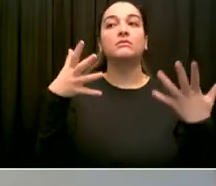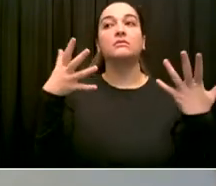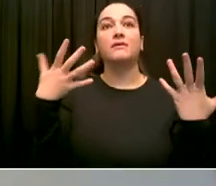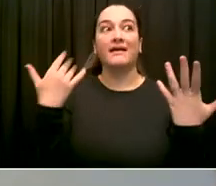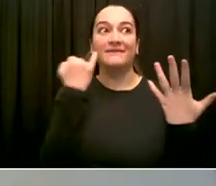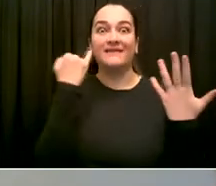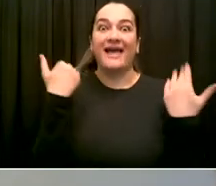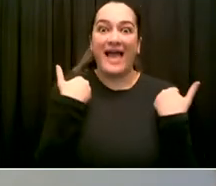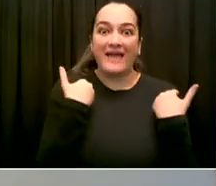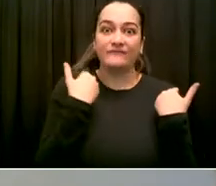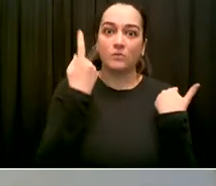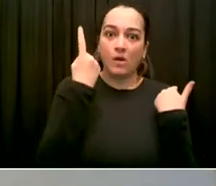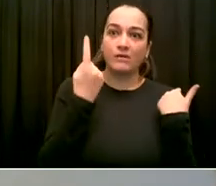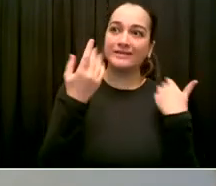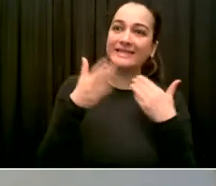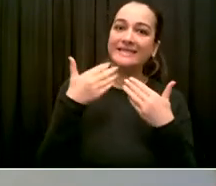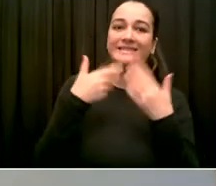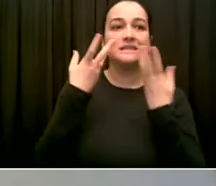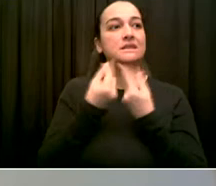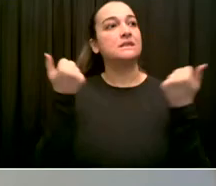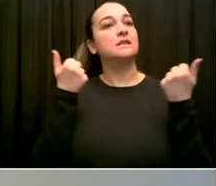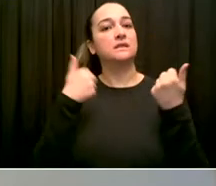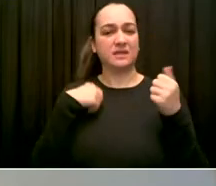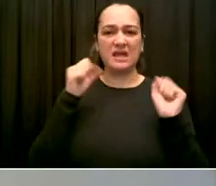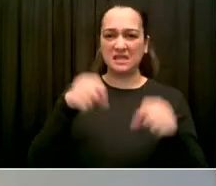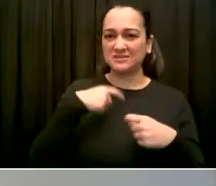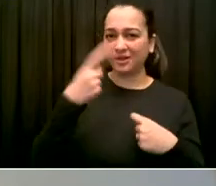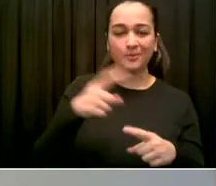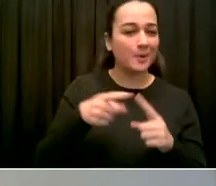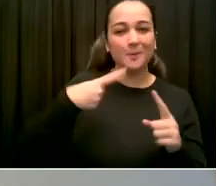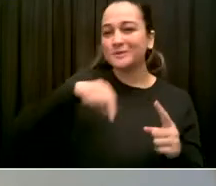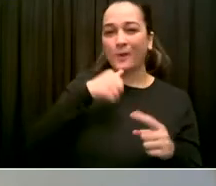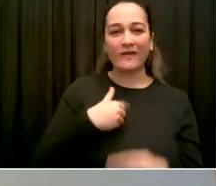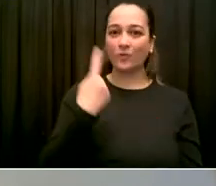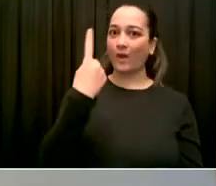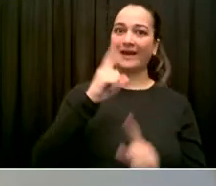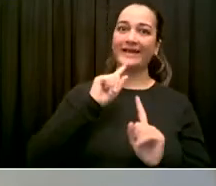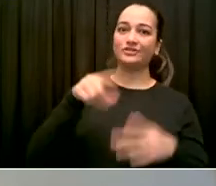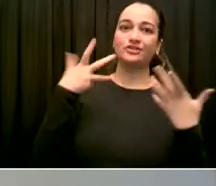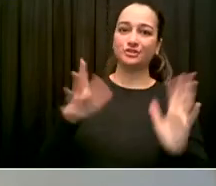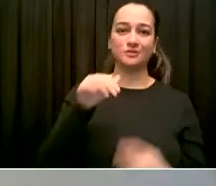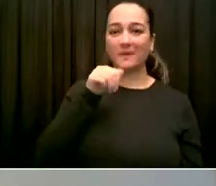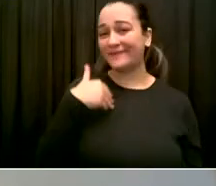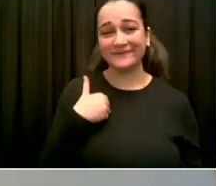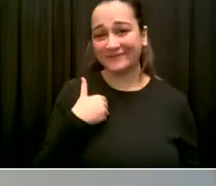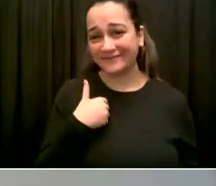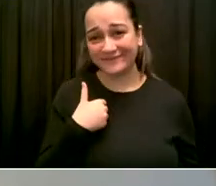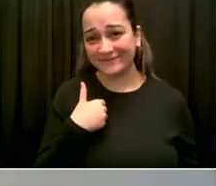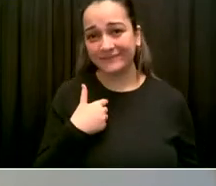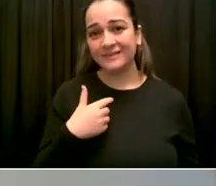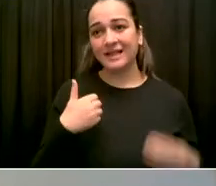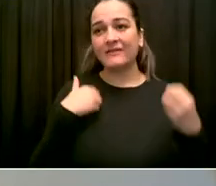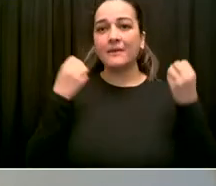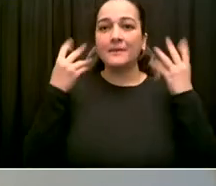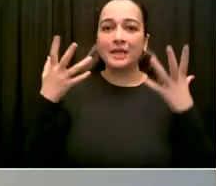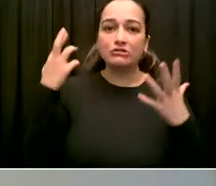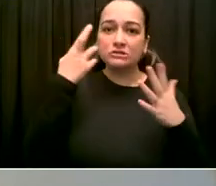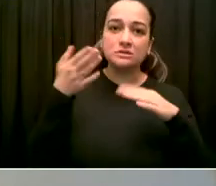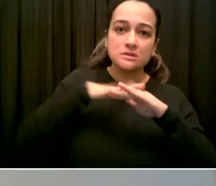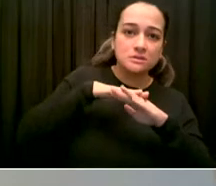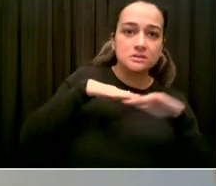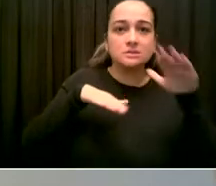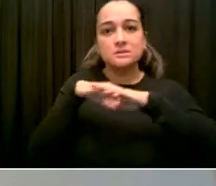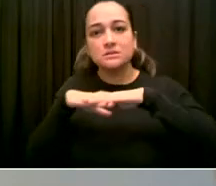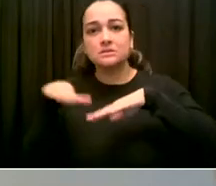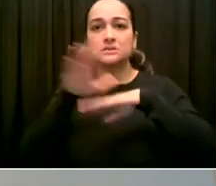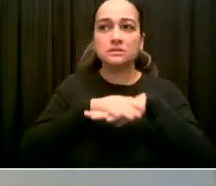gets vaccinated is multiple interventions done together, all of which are imperfect, but all need to be added up together.